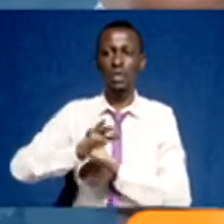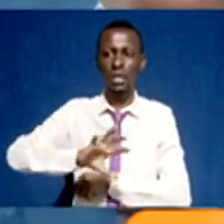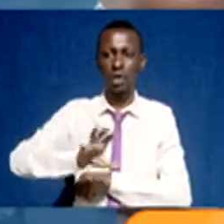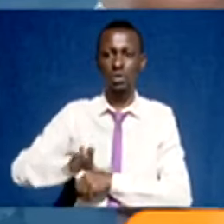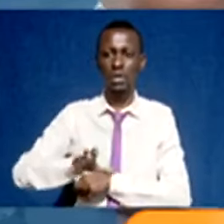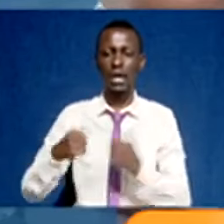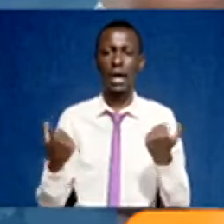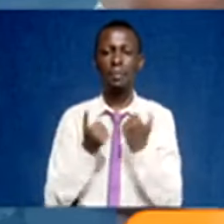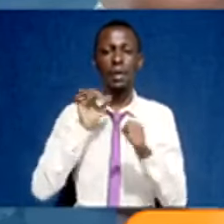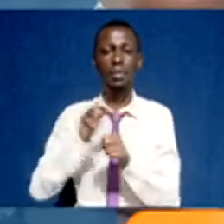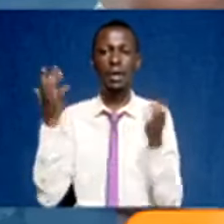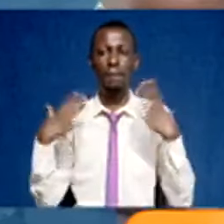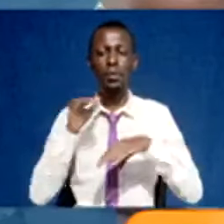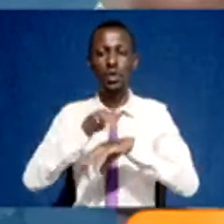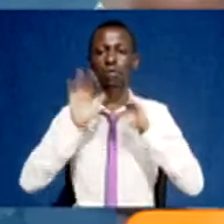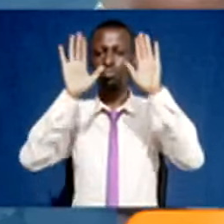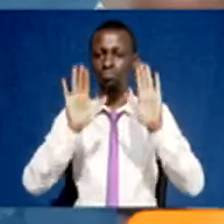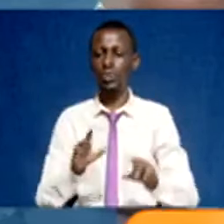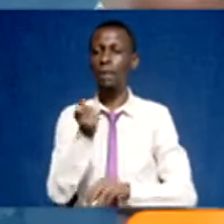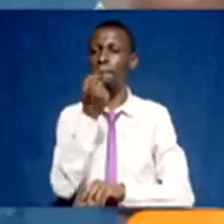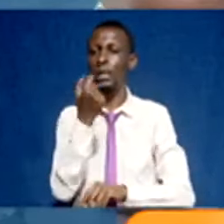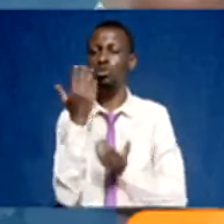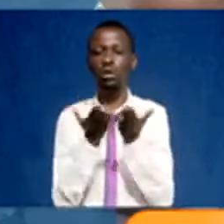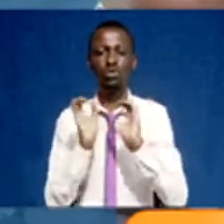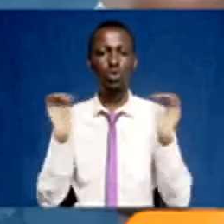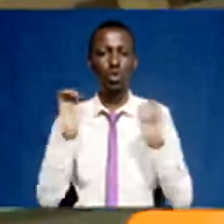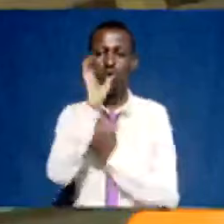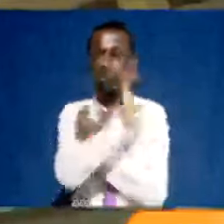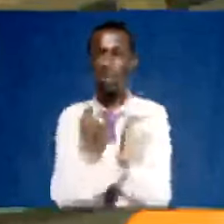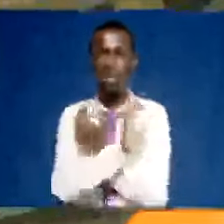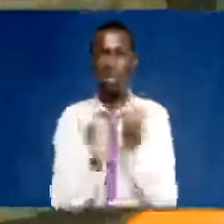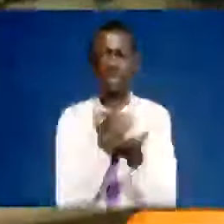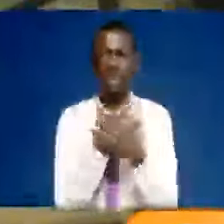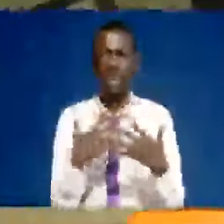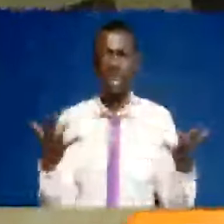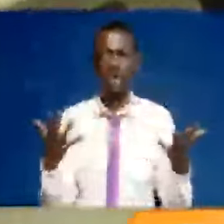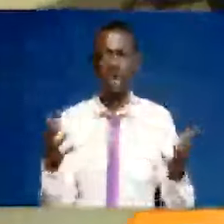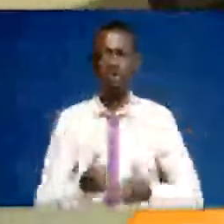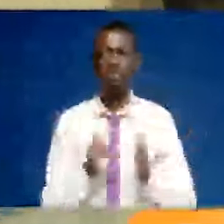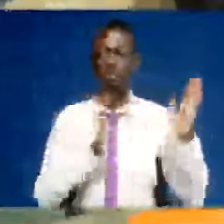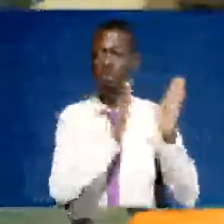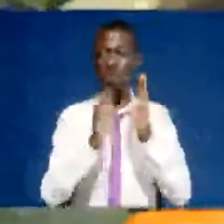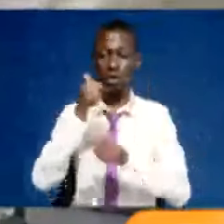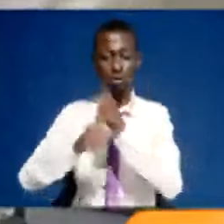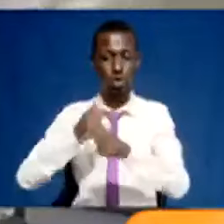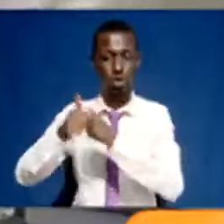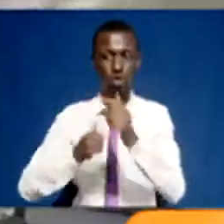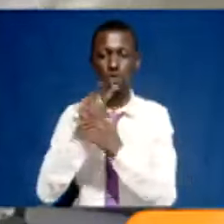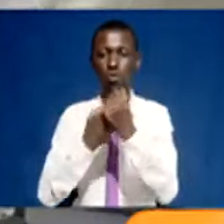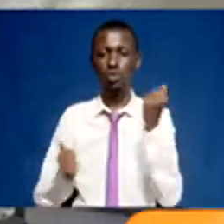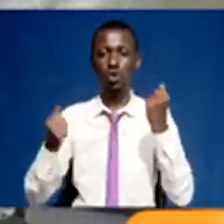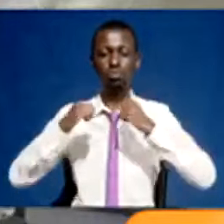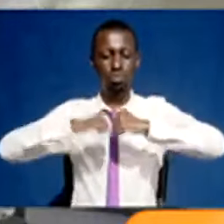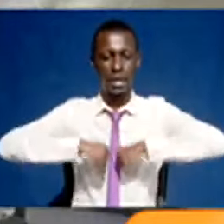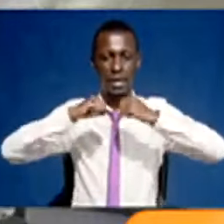and deny thousands of Kenyans critical medical services across the country. In the extension plan, both levels of government